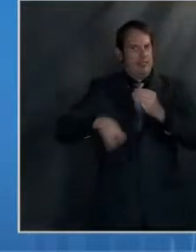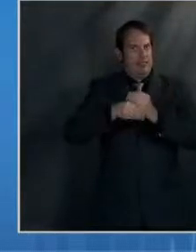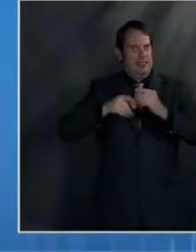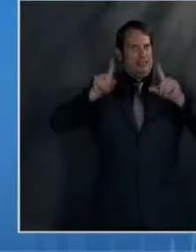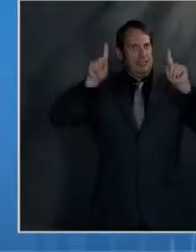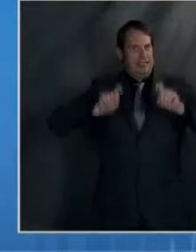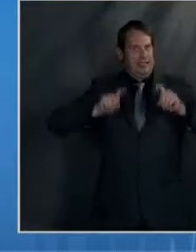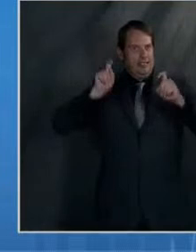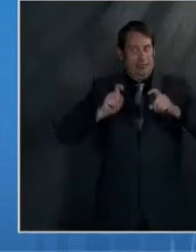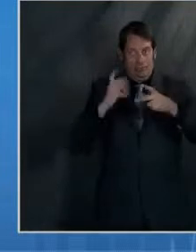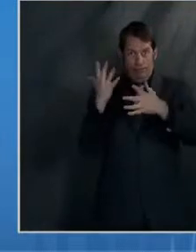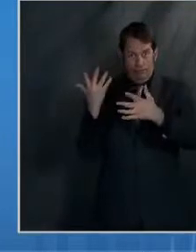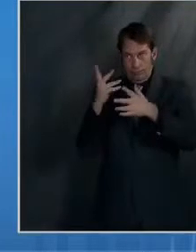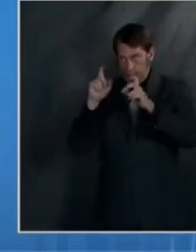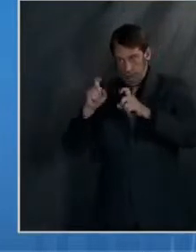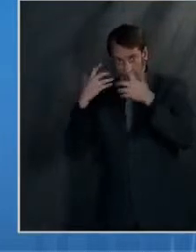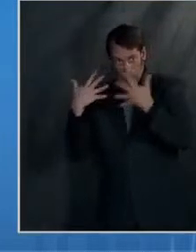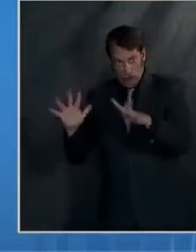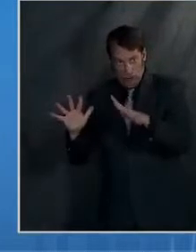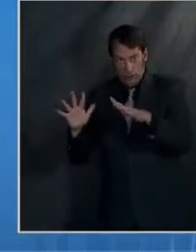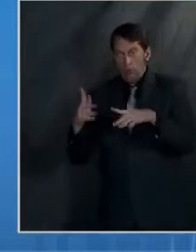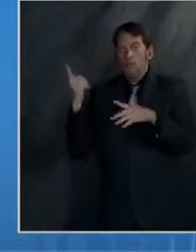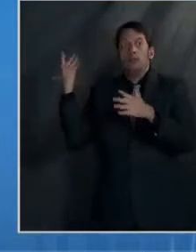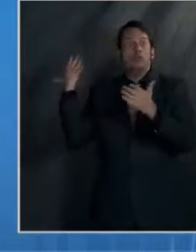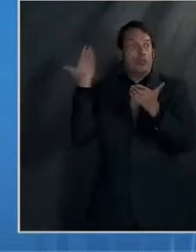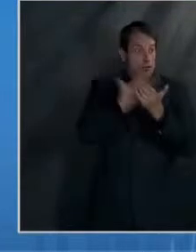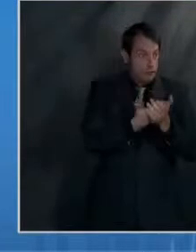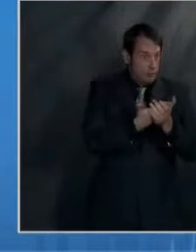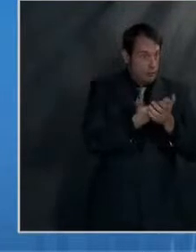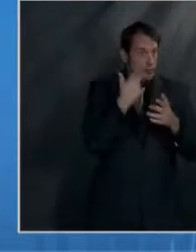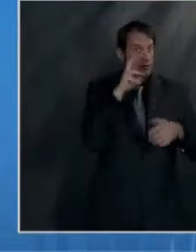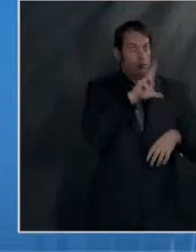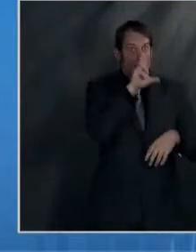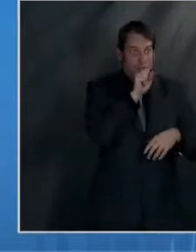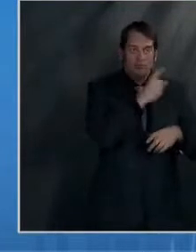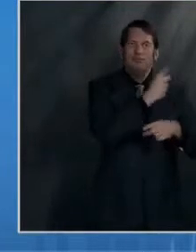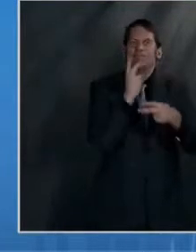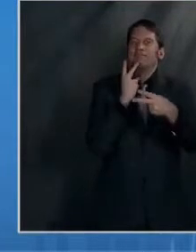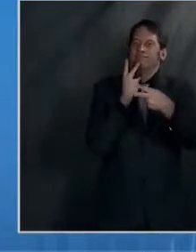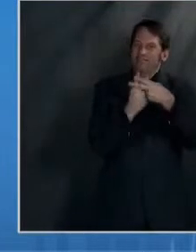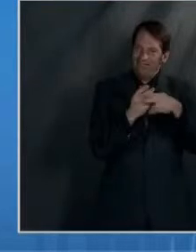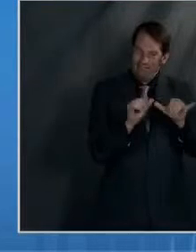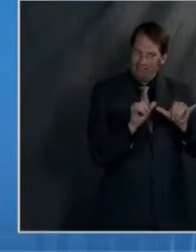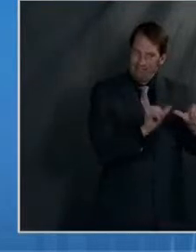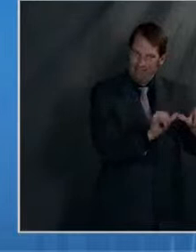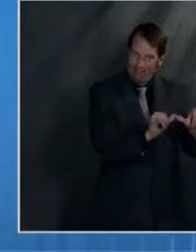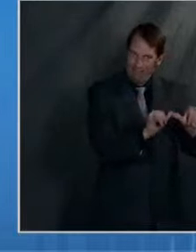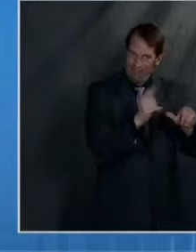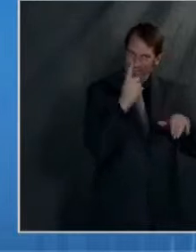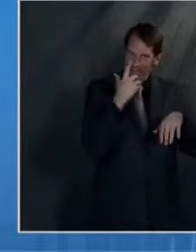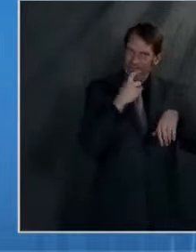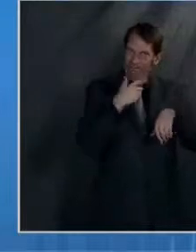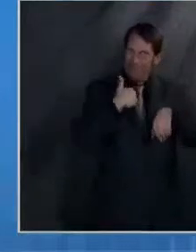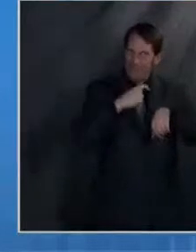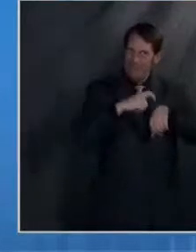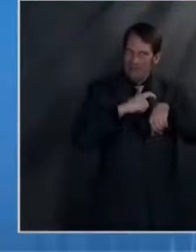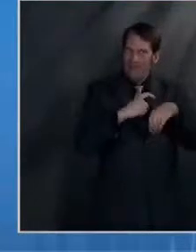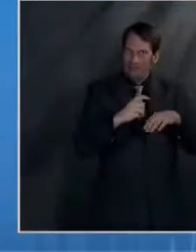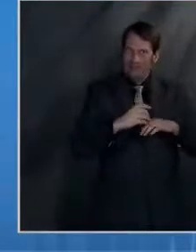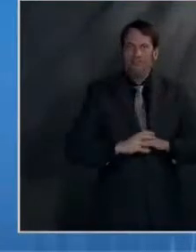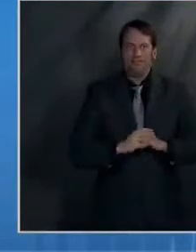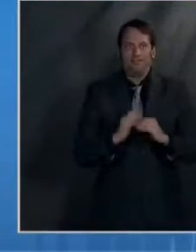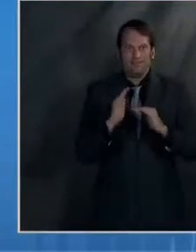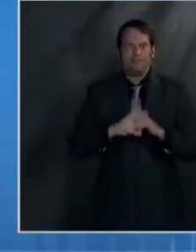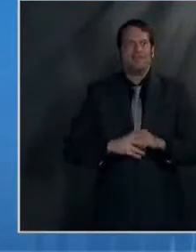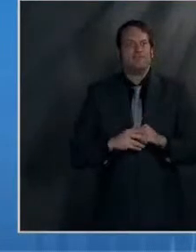in the US. The travel restrictions on certain countries, including Brazil, are even stricter in terms of who's allowed to travel